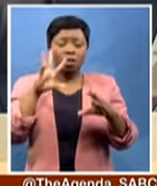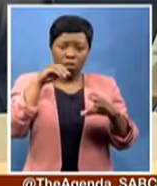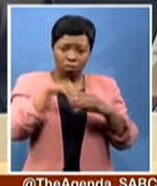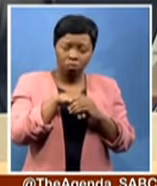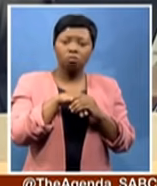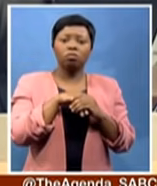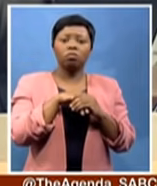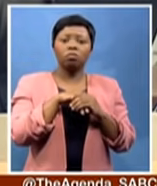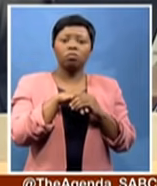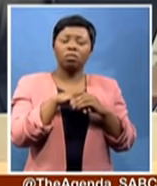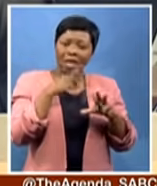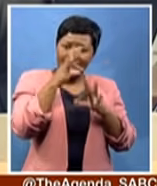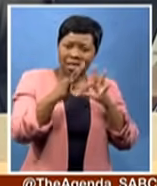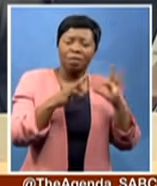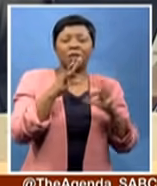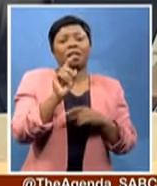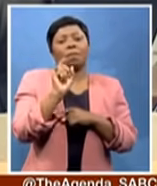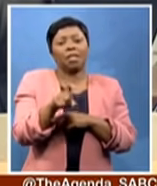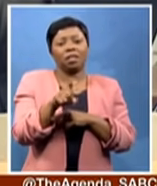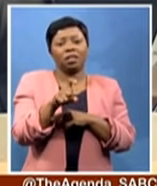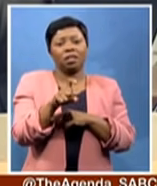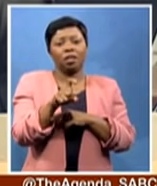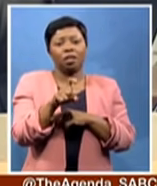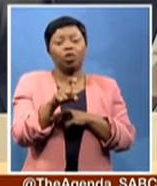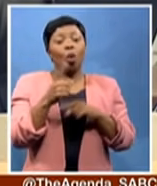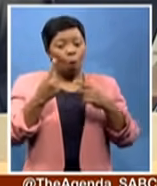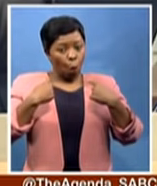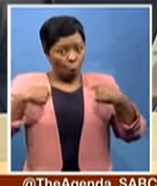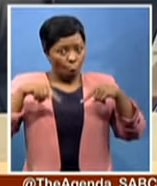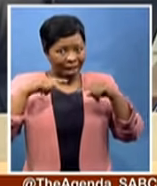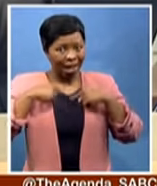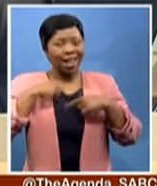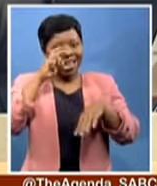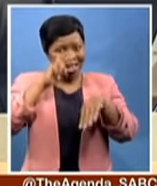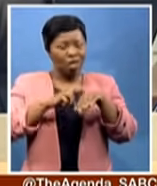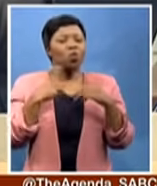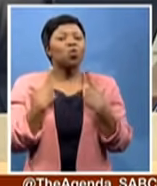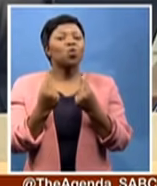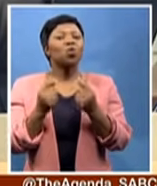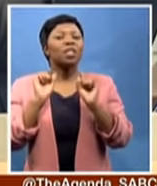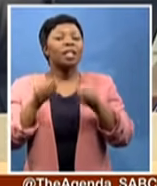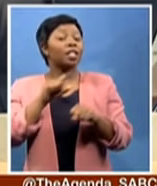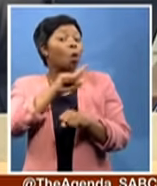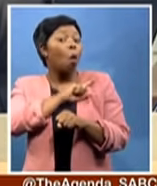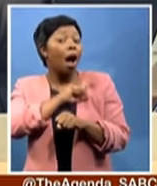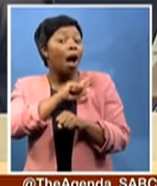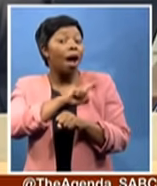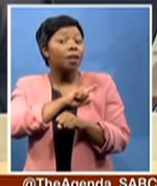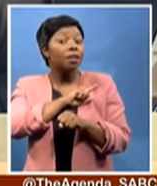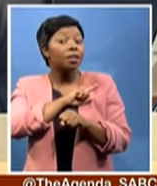We should do so because state capture took place under our watch as the governing party.